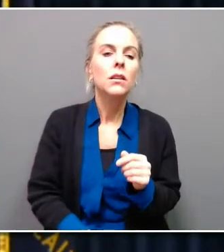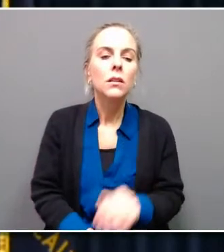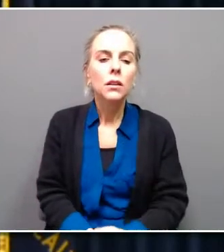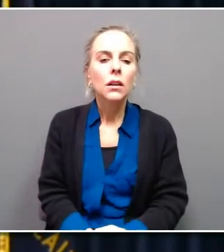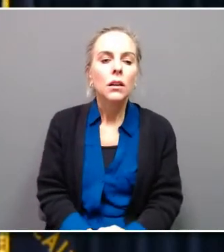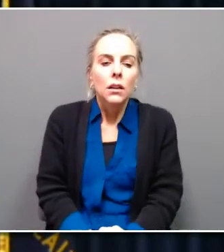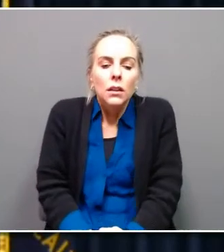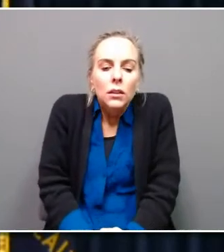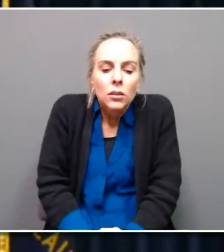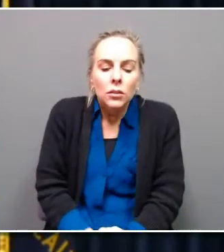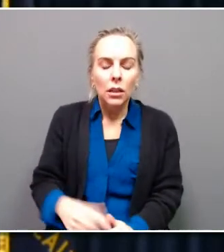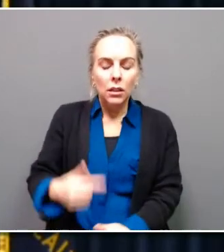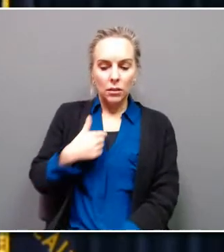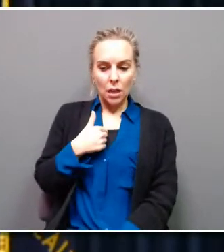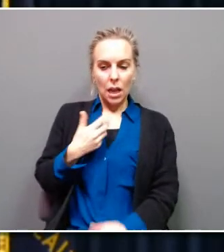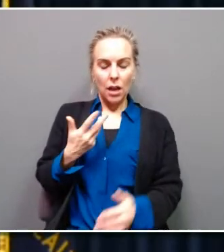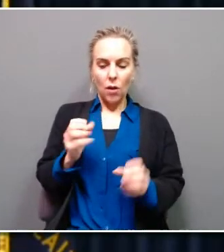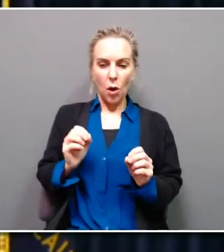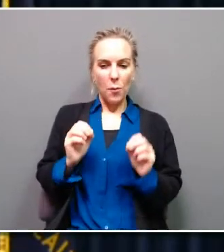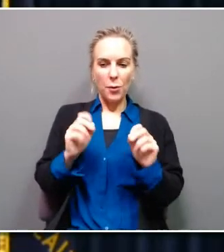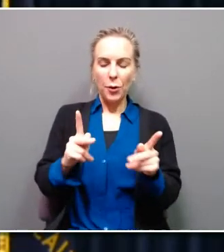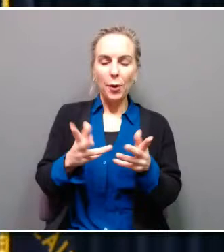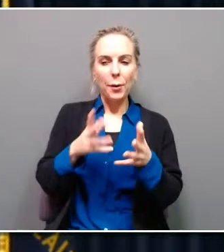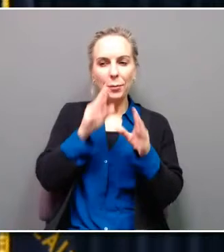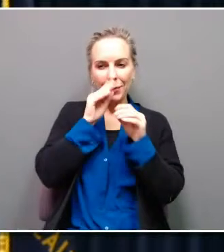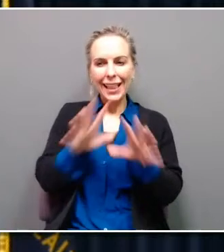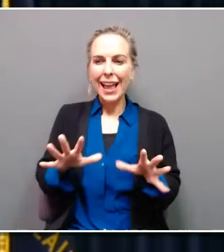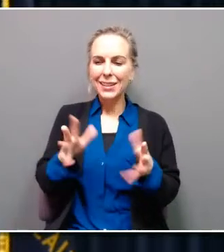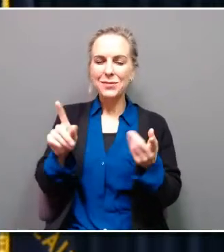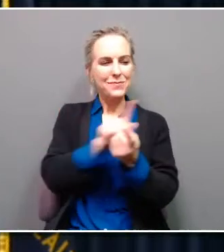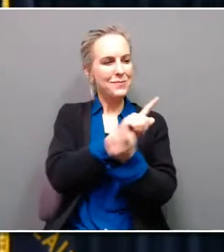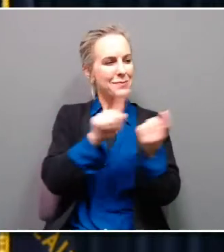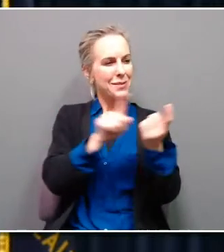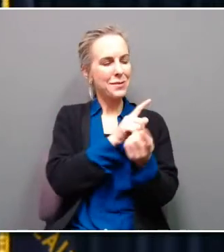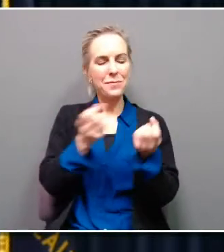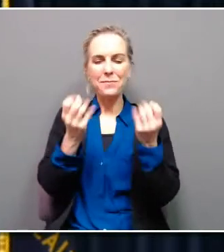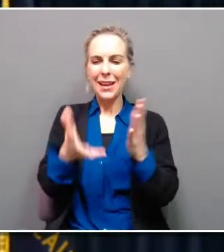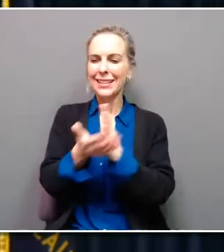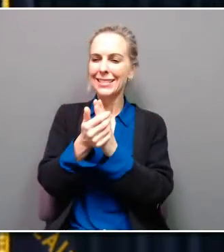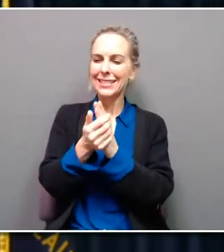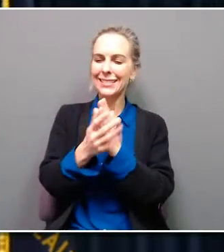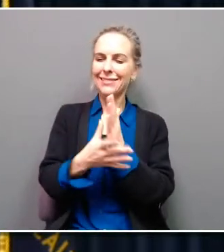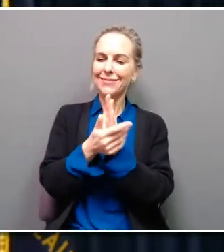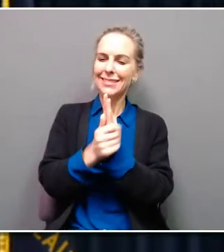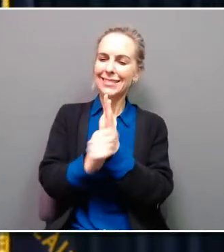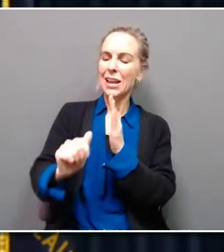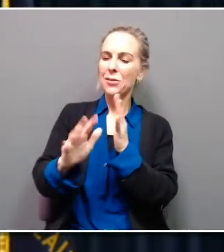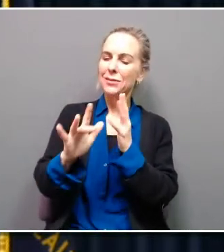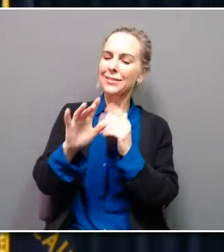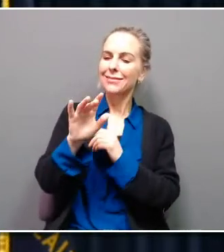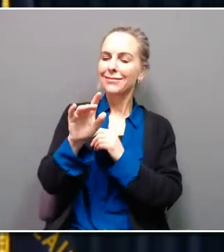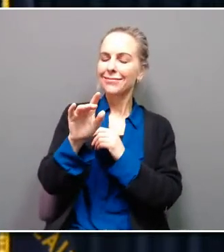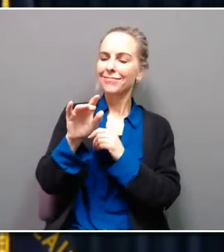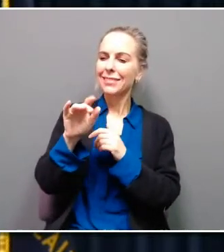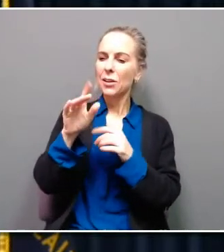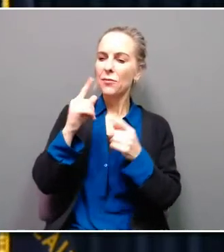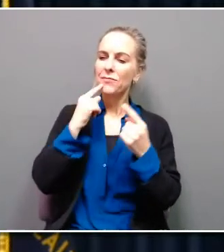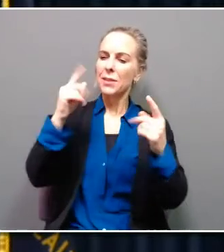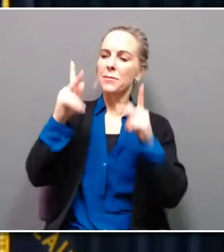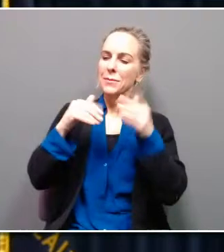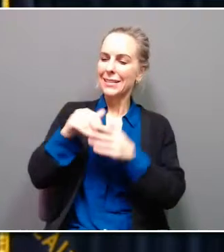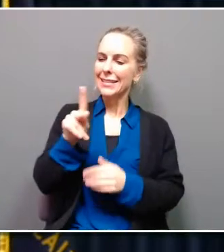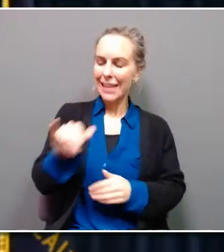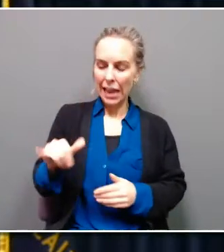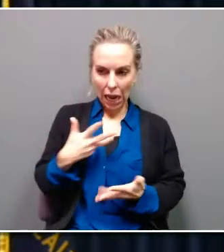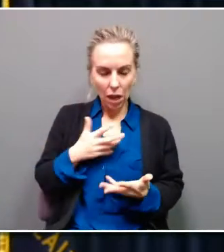had opportunity or blessing to get to know a lot of talented Kentuckians, and that's how I approach it. Proud of a